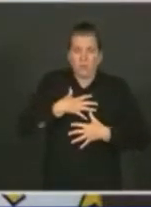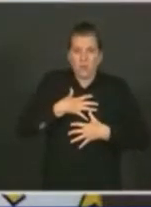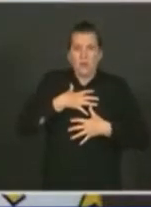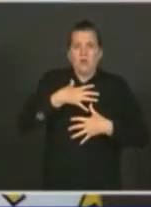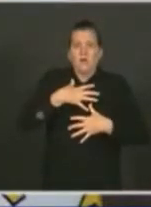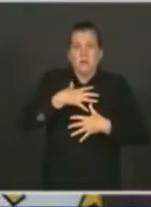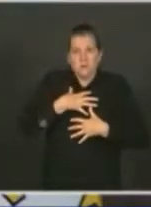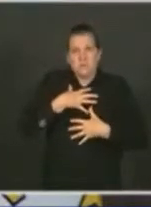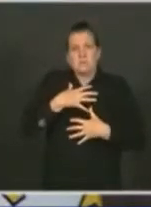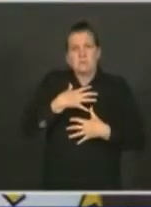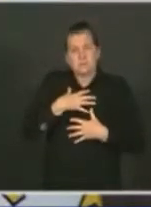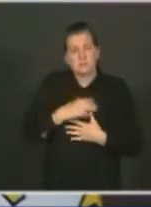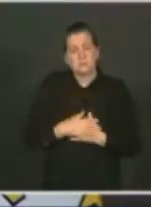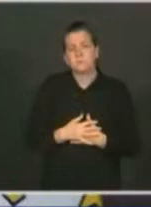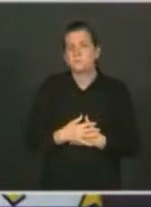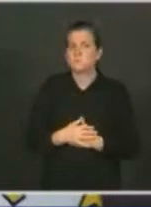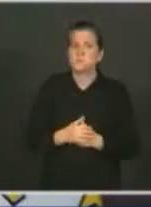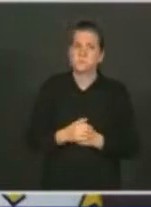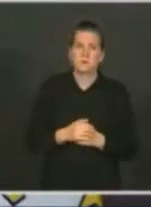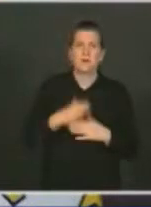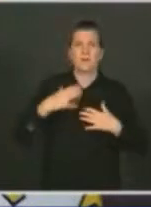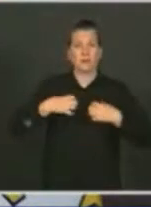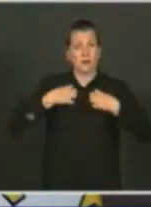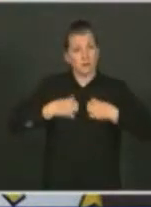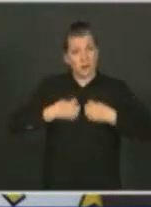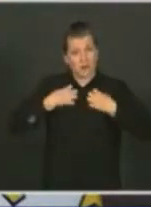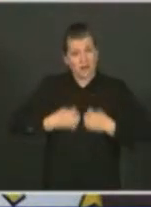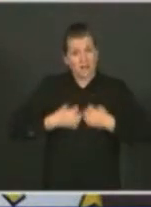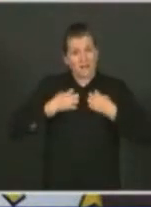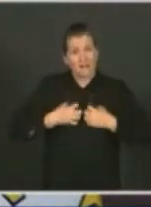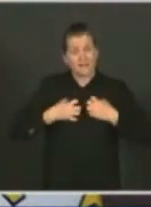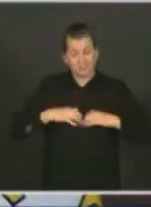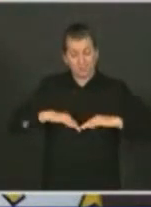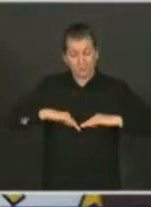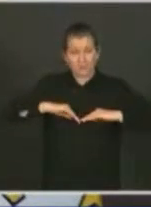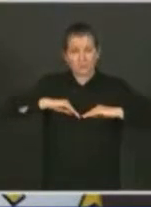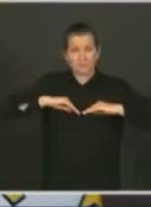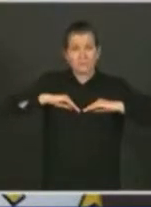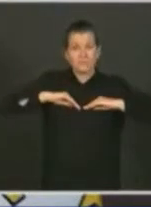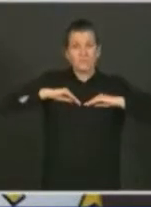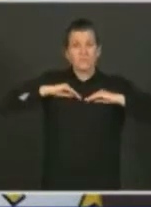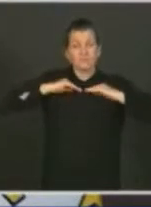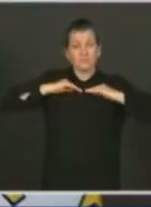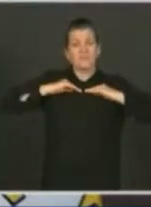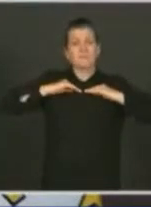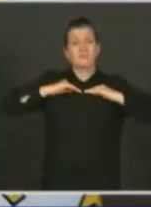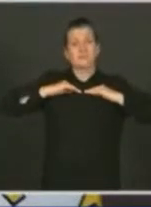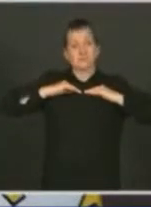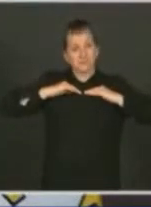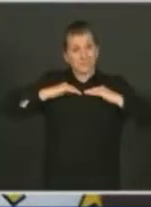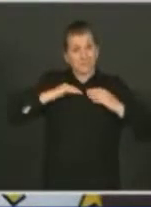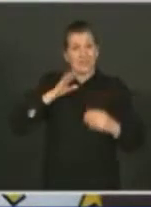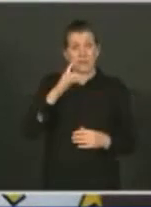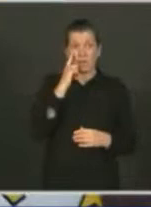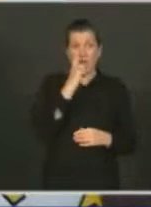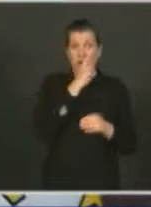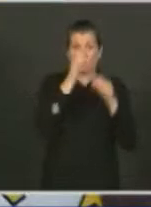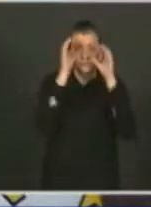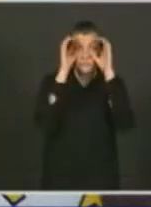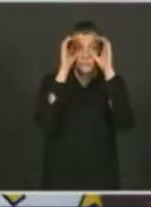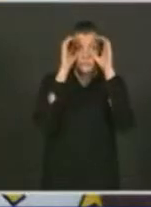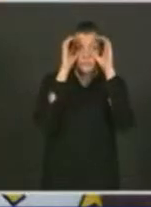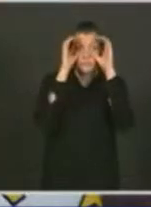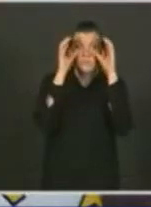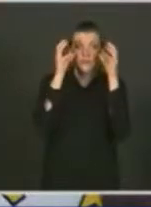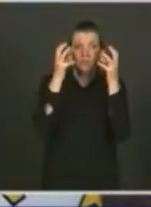filled with fear. We know that there is no cure at this point. The best that we can do, we know, is just to support and try to mitigate the effects of